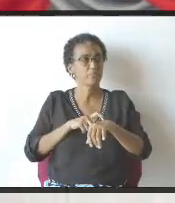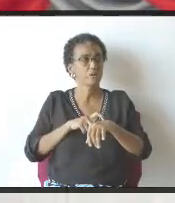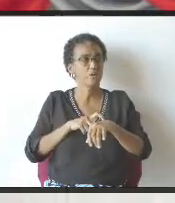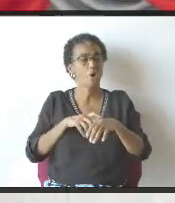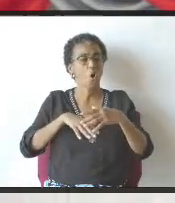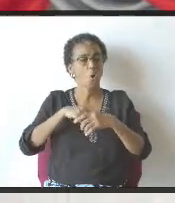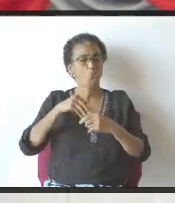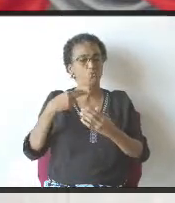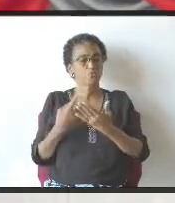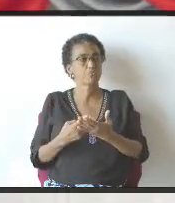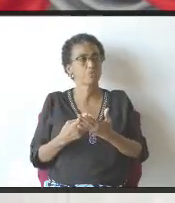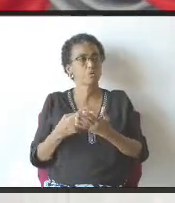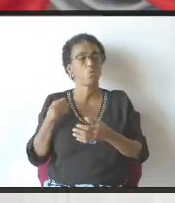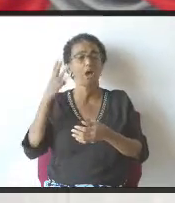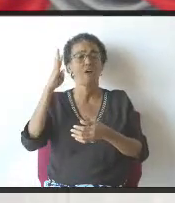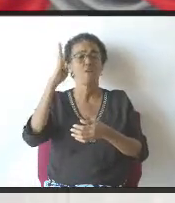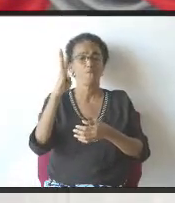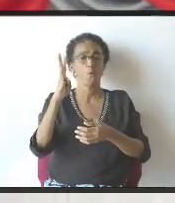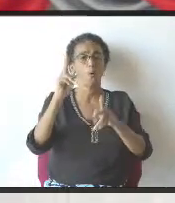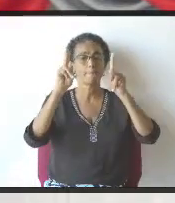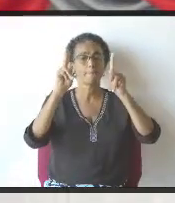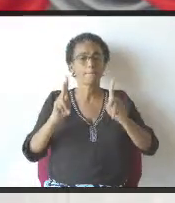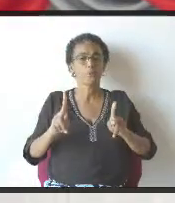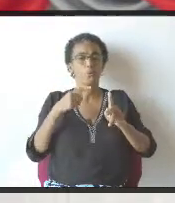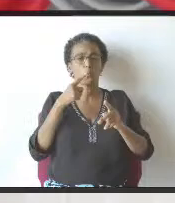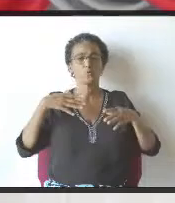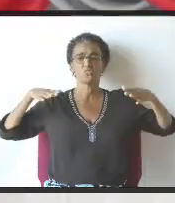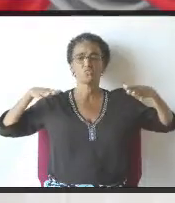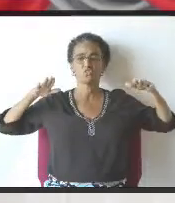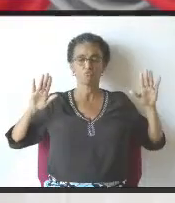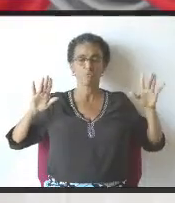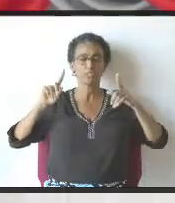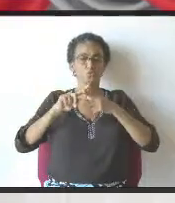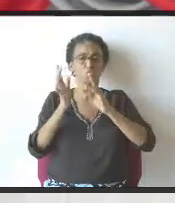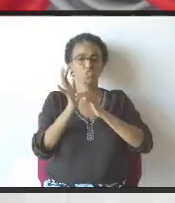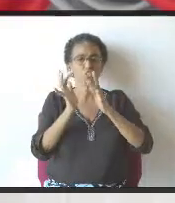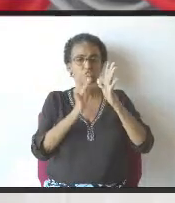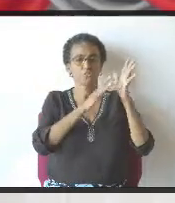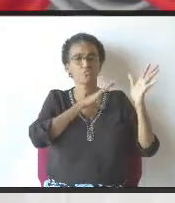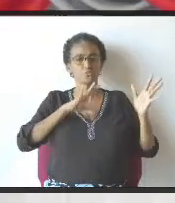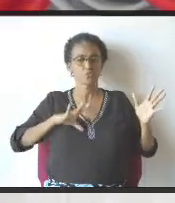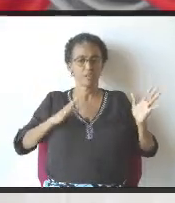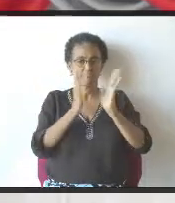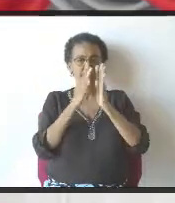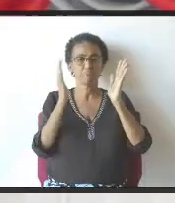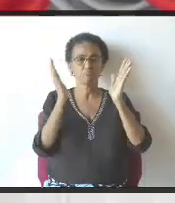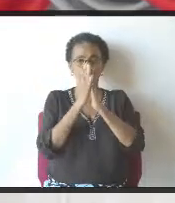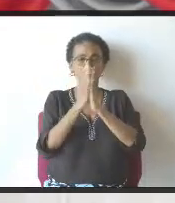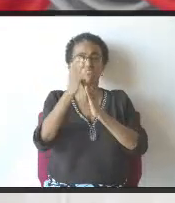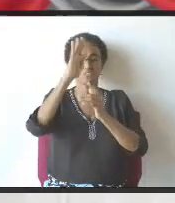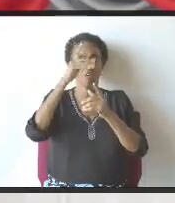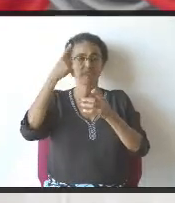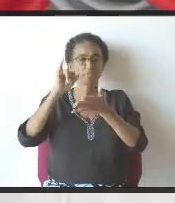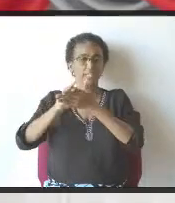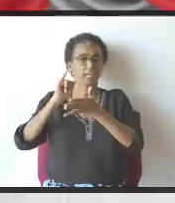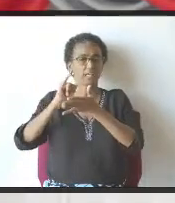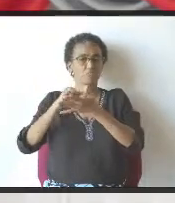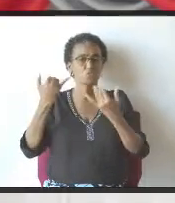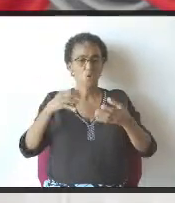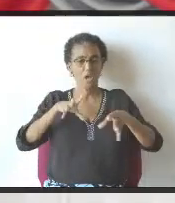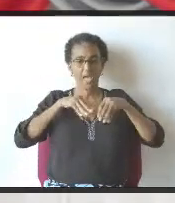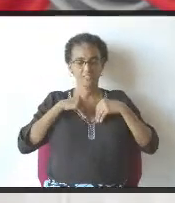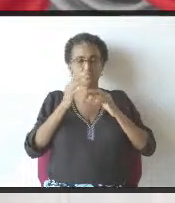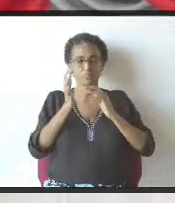last week, Saturday, we have 4 persons who have surrendered to Jesus Christ, and we praise God for that. All right, so those are the